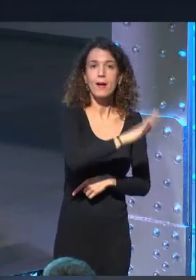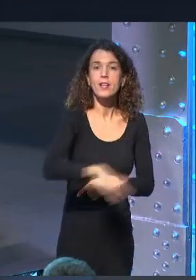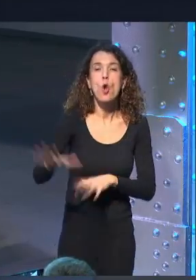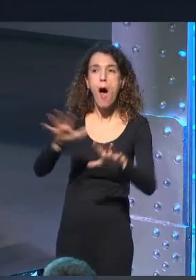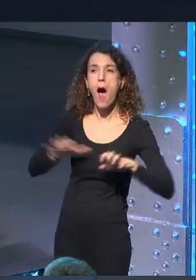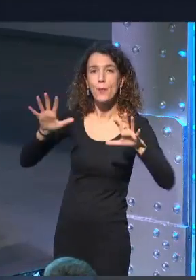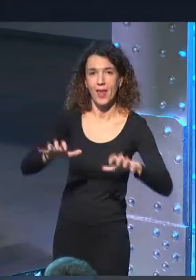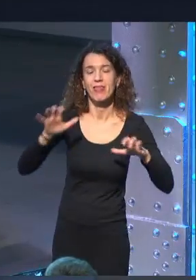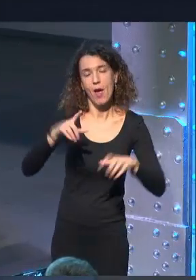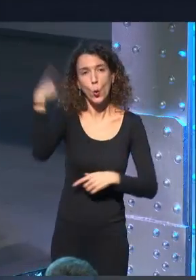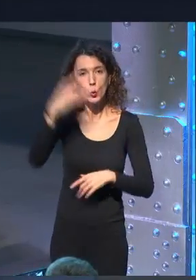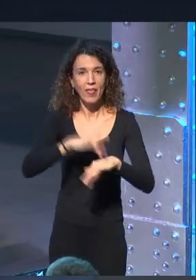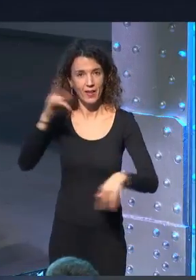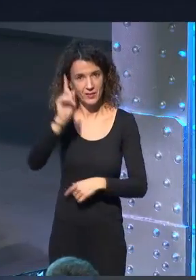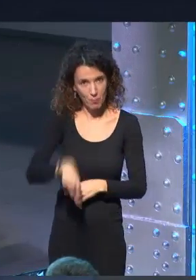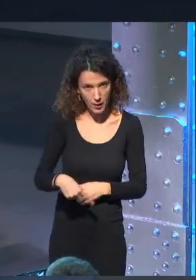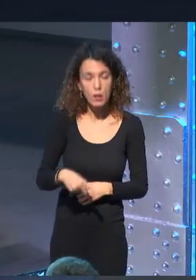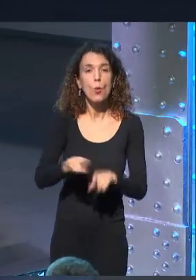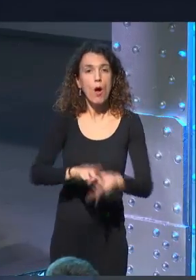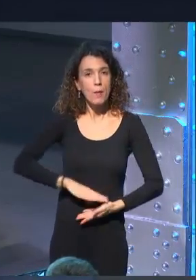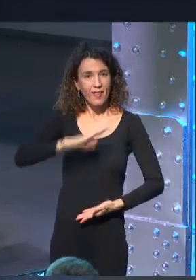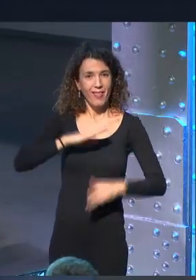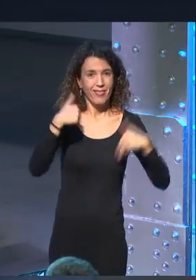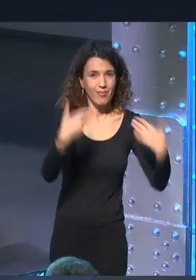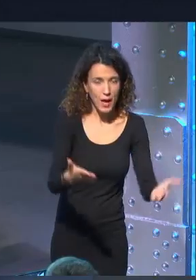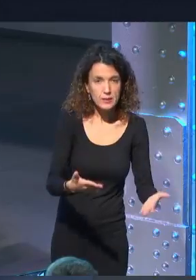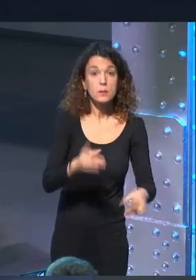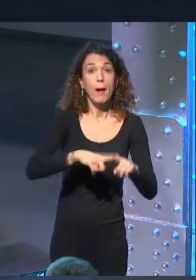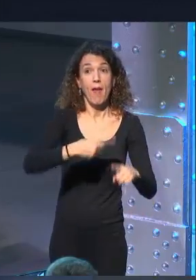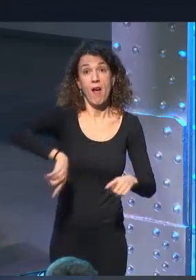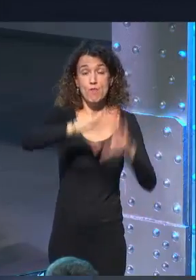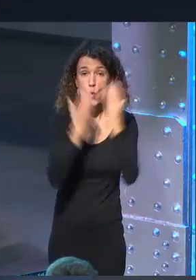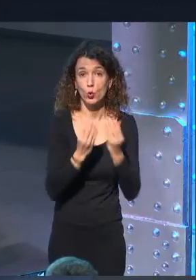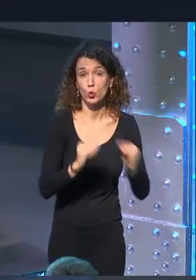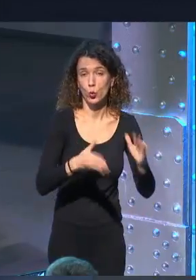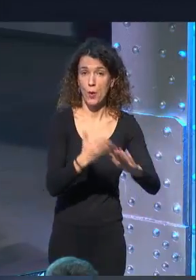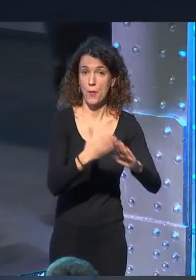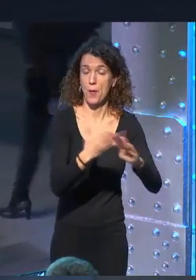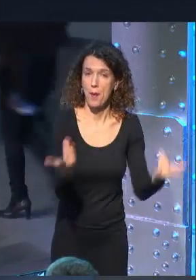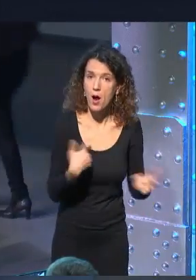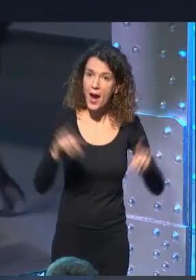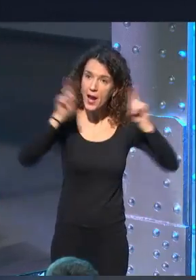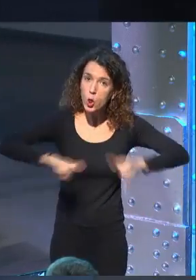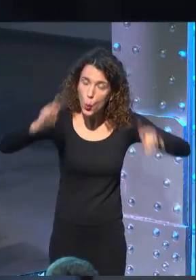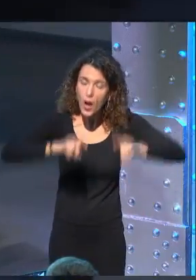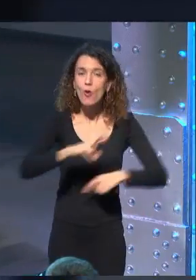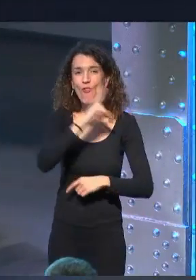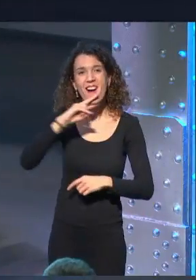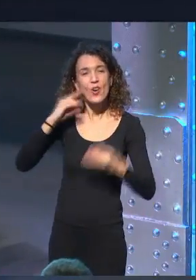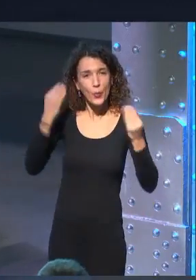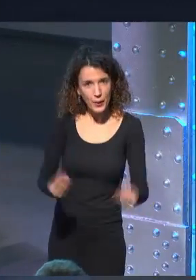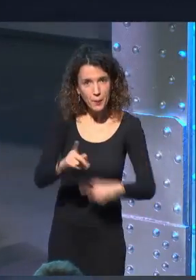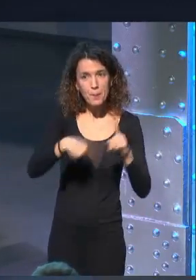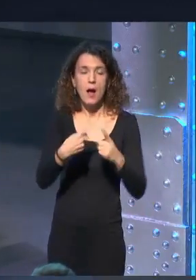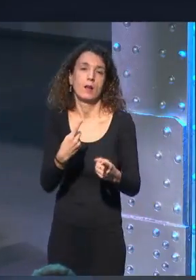digital culture so that they can gain digital culture. We must give them capabilities for the world that is about